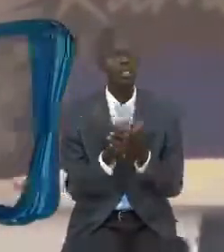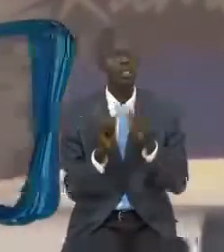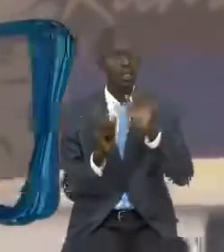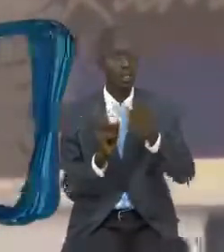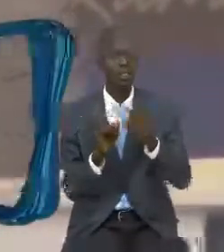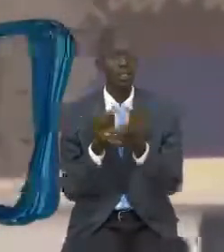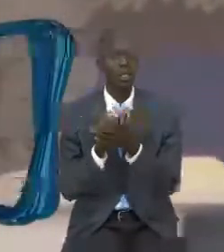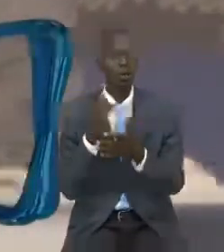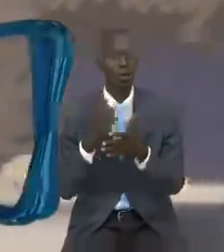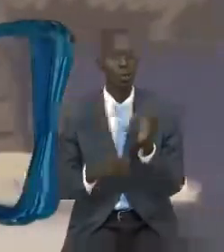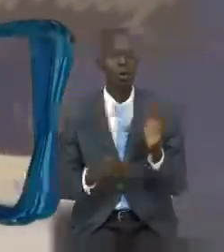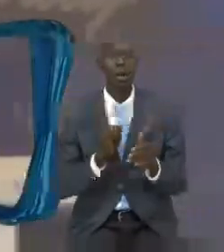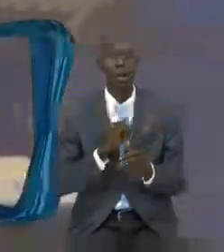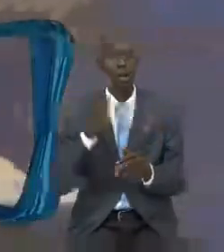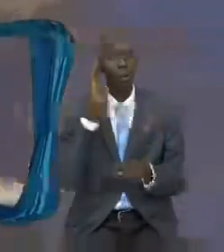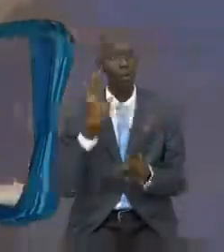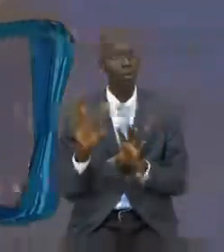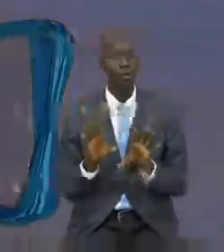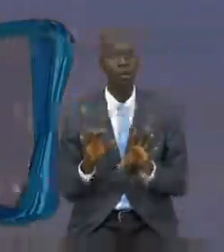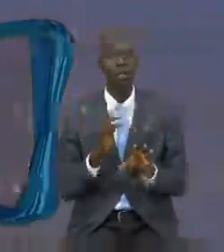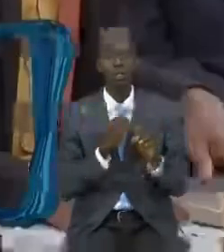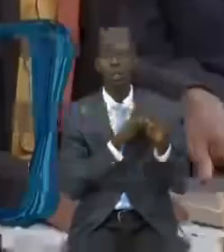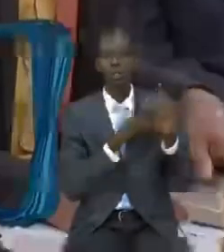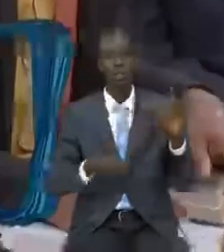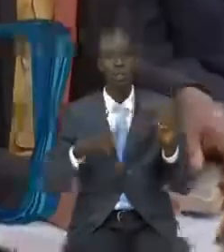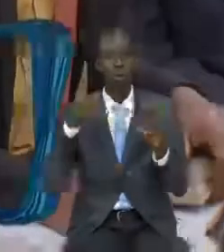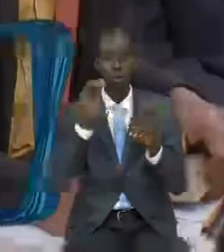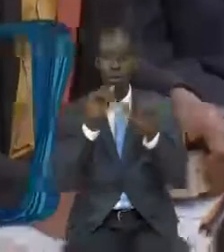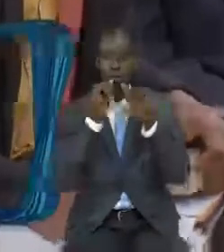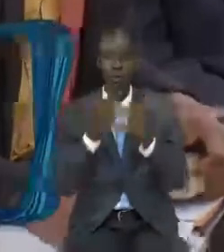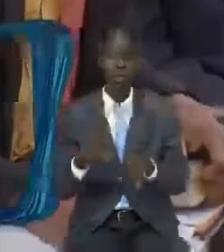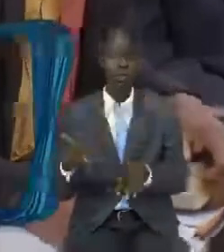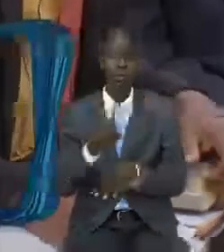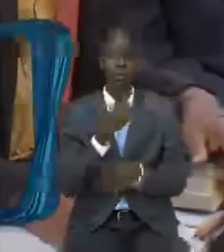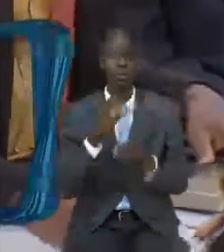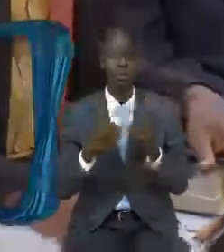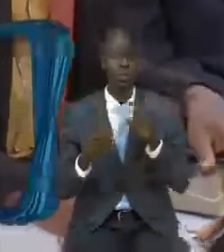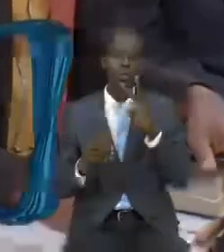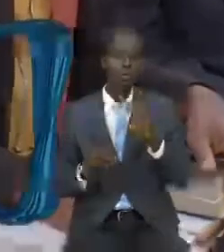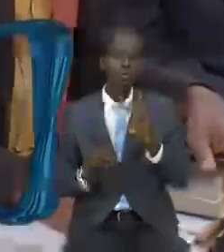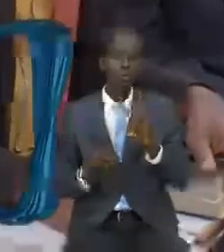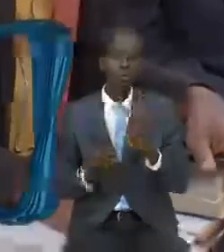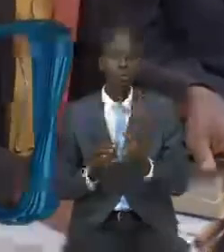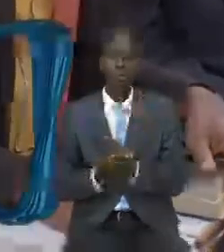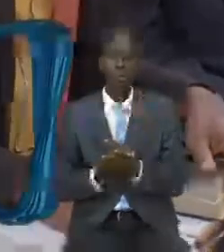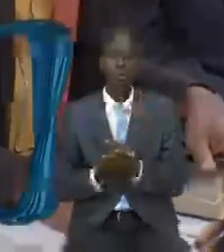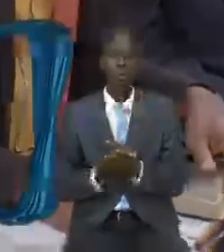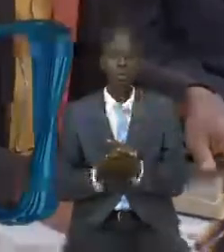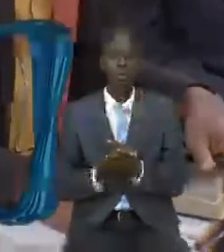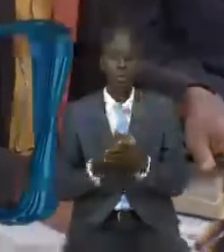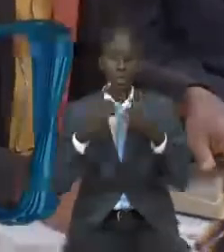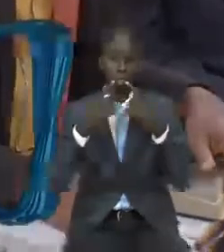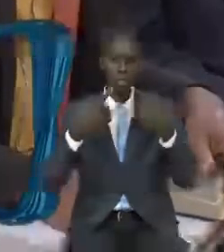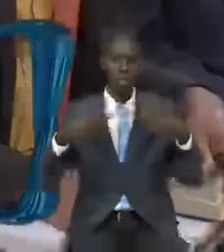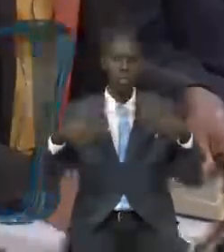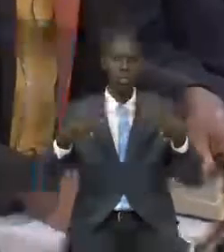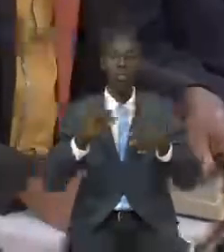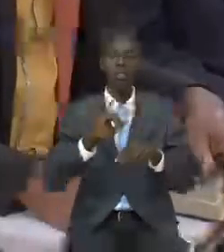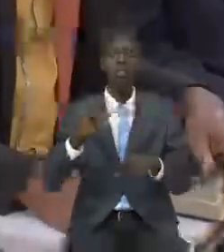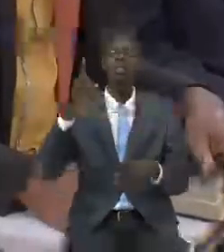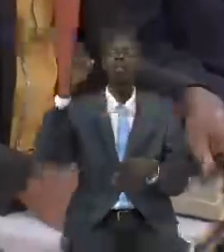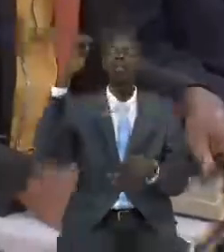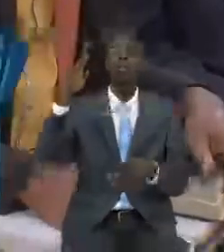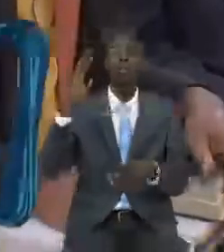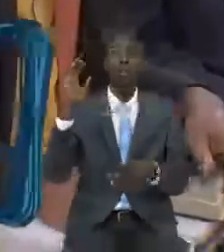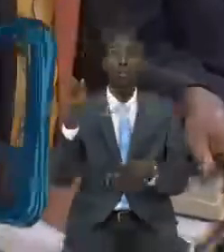I'm going to do. And the Lord will bless you. Look at number two. Number two here is declaring God's